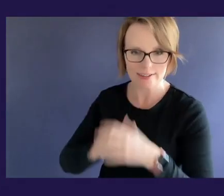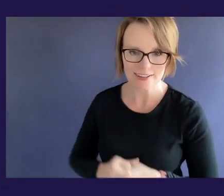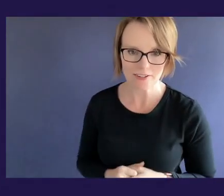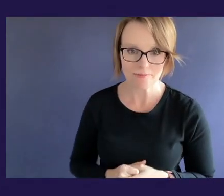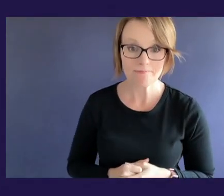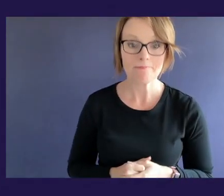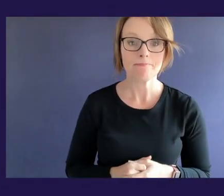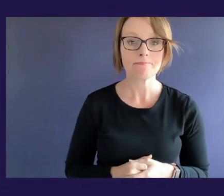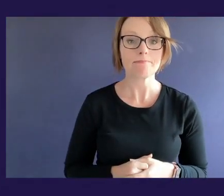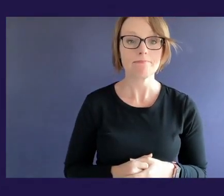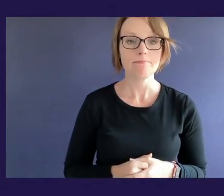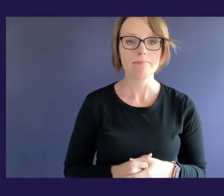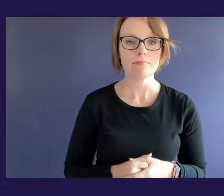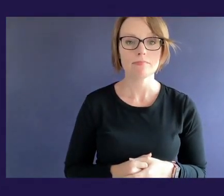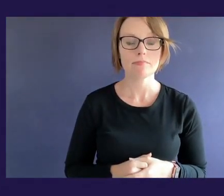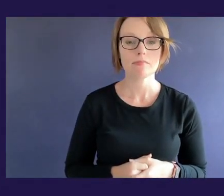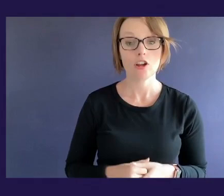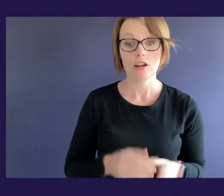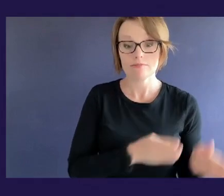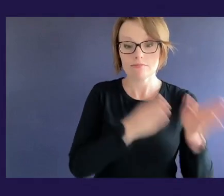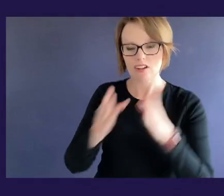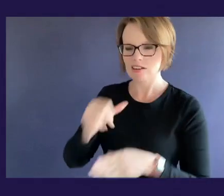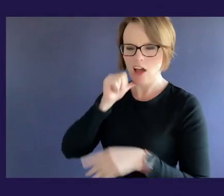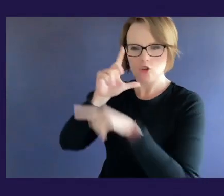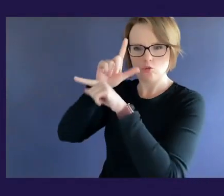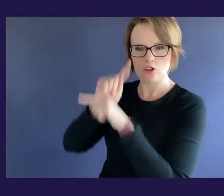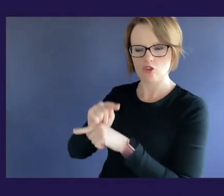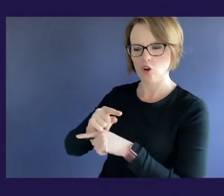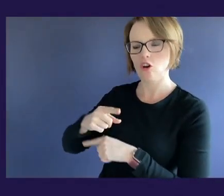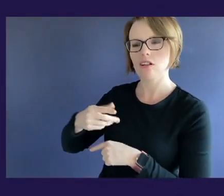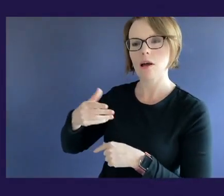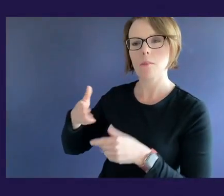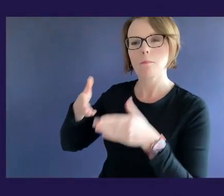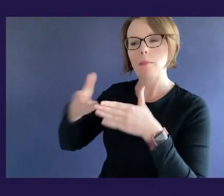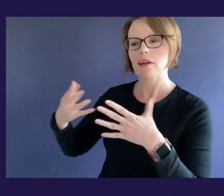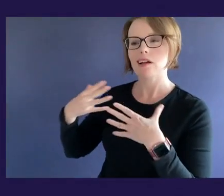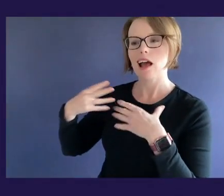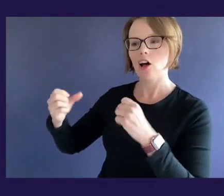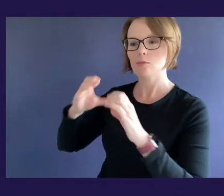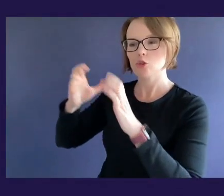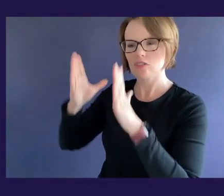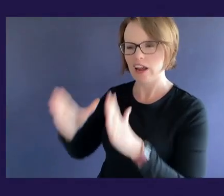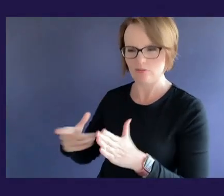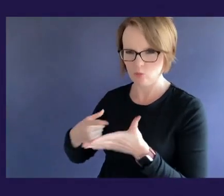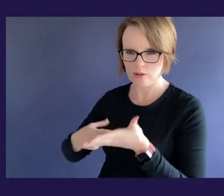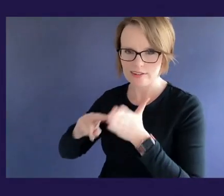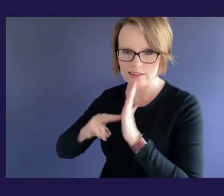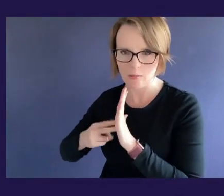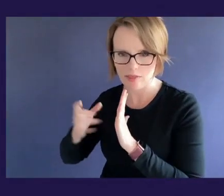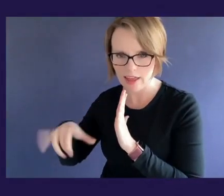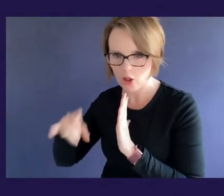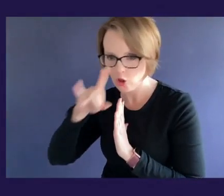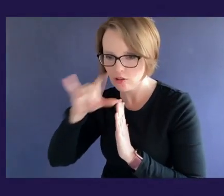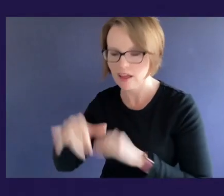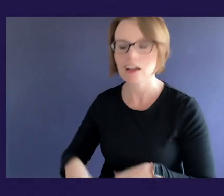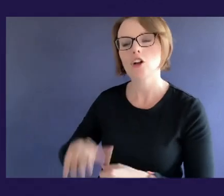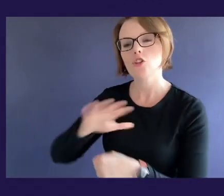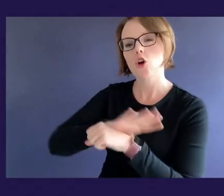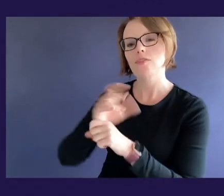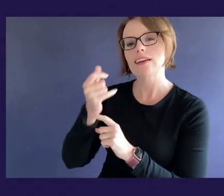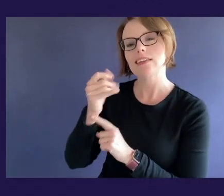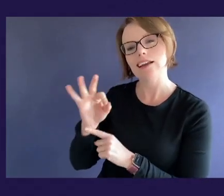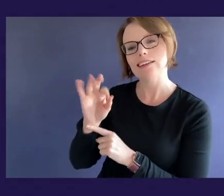an example of a resource for non-traditional public health communicators is the COVID-19 Misinformation Toolkit for Kids.